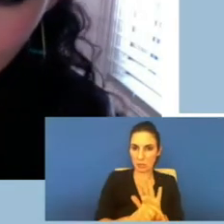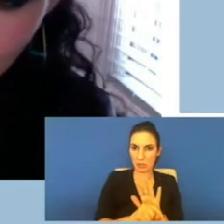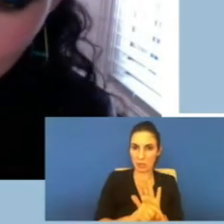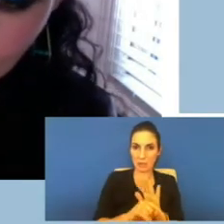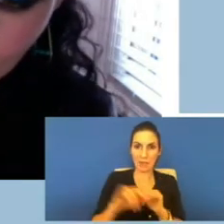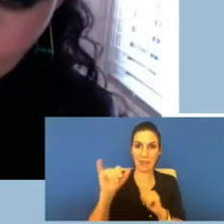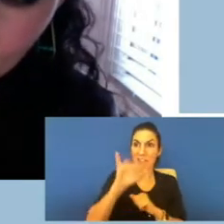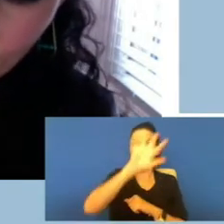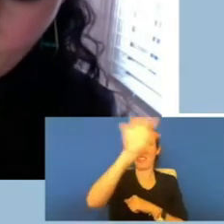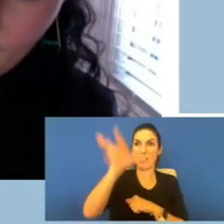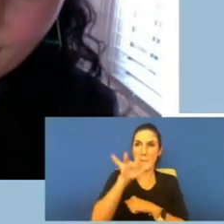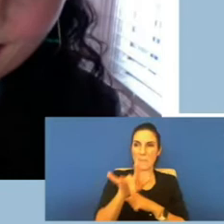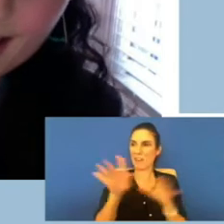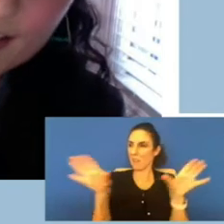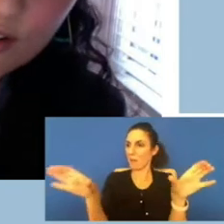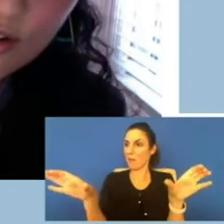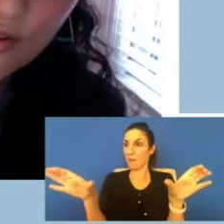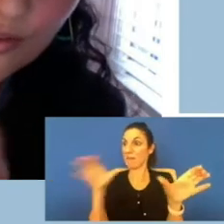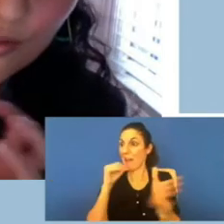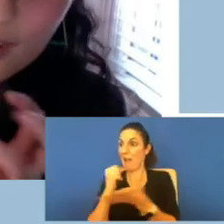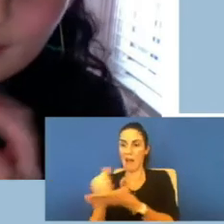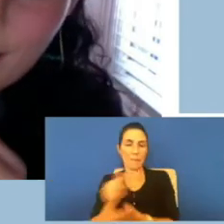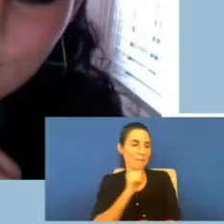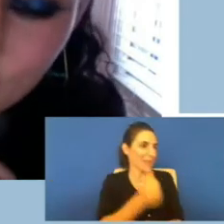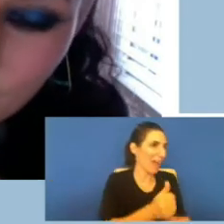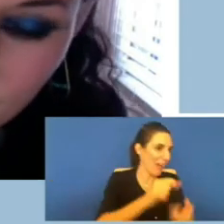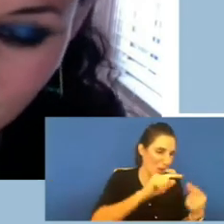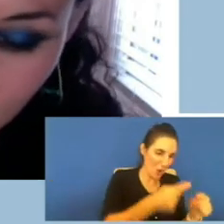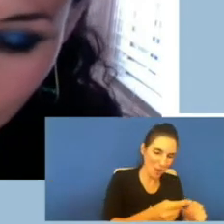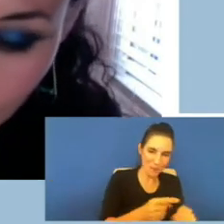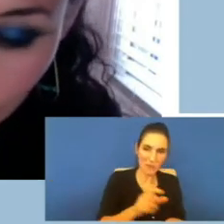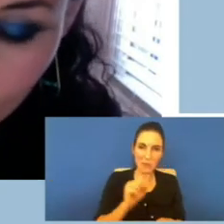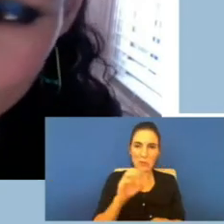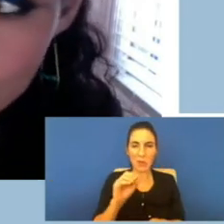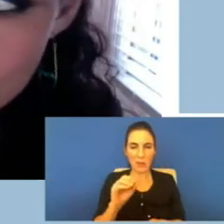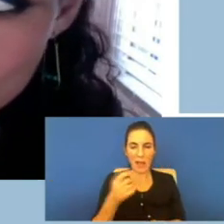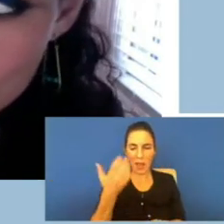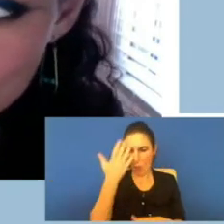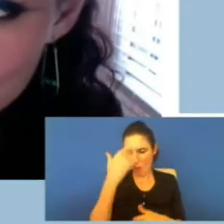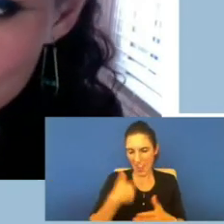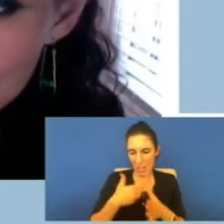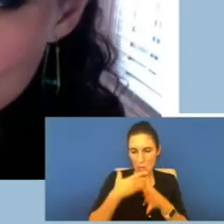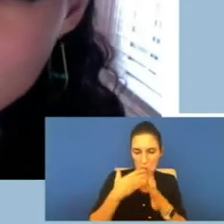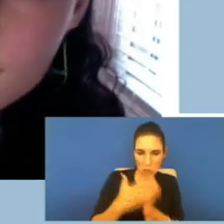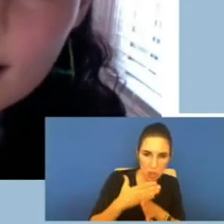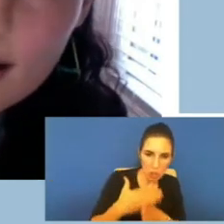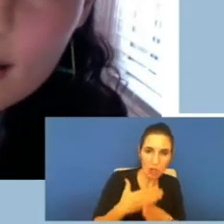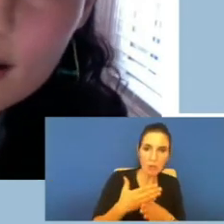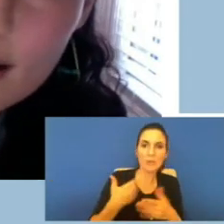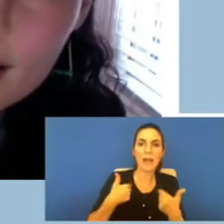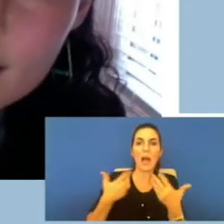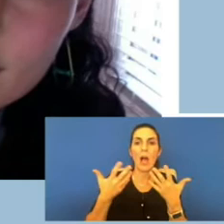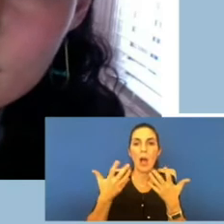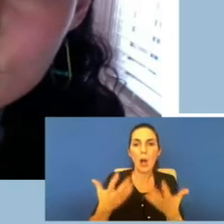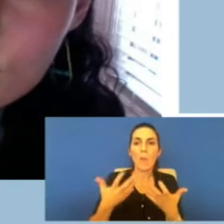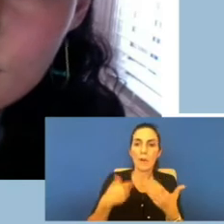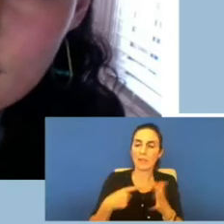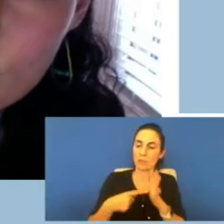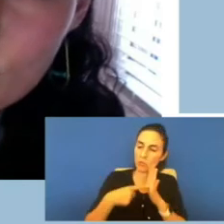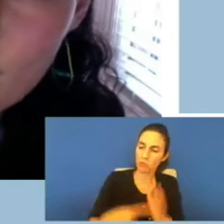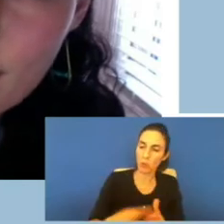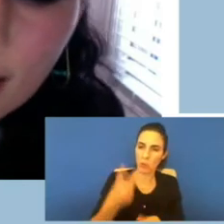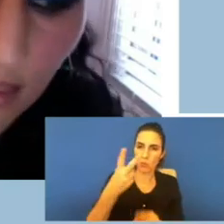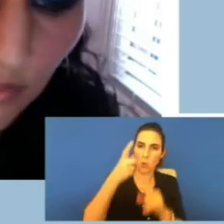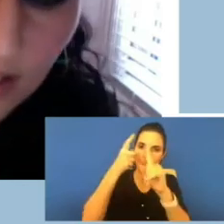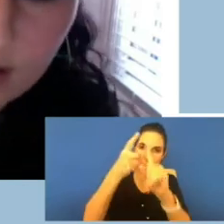on the middle line, right? And so the reason I just share this example is for two points that I think connect to this, which is